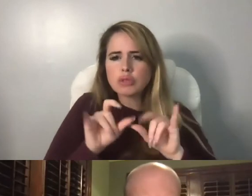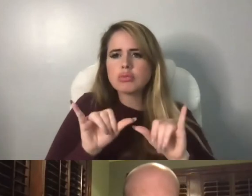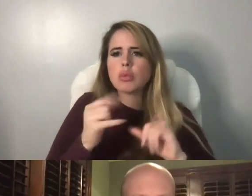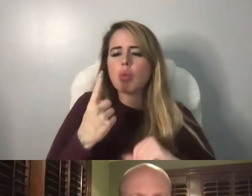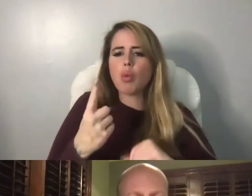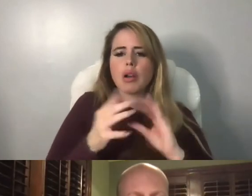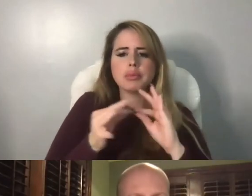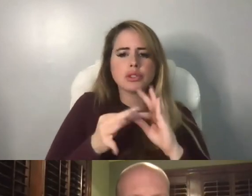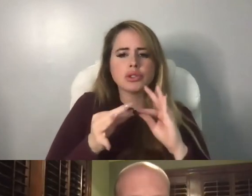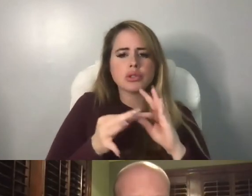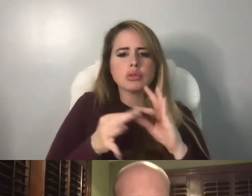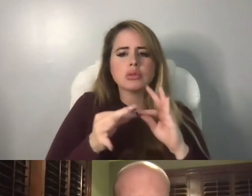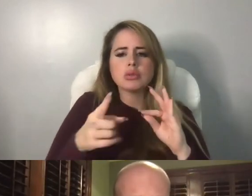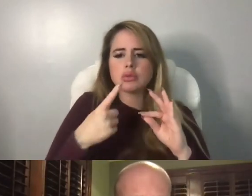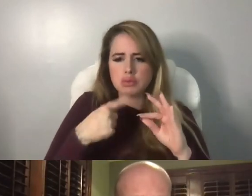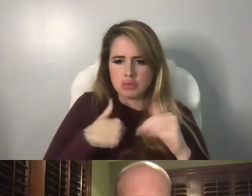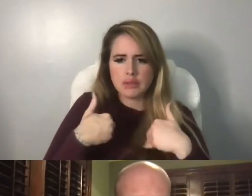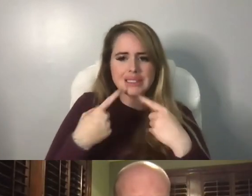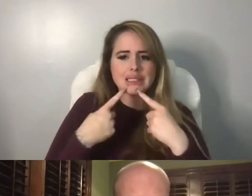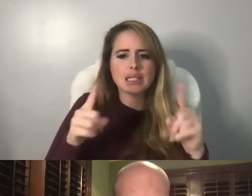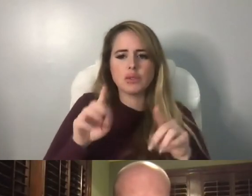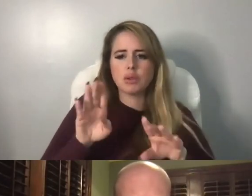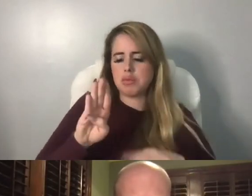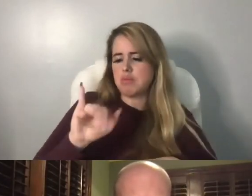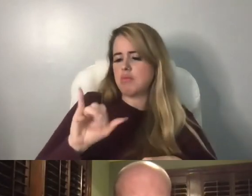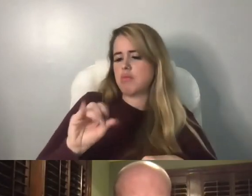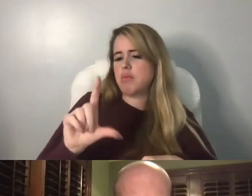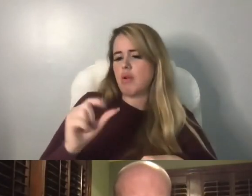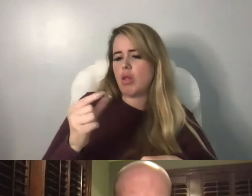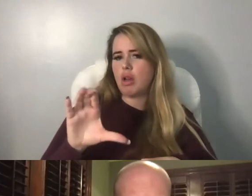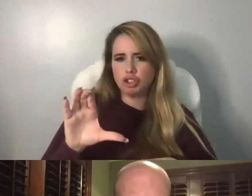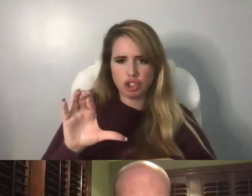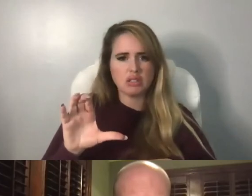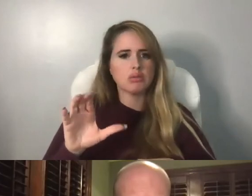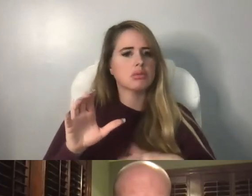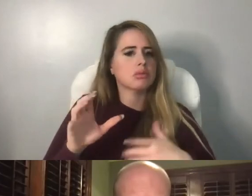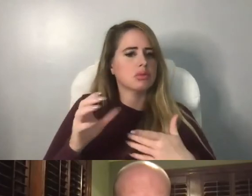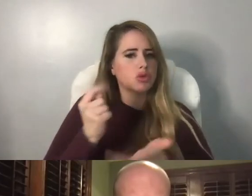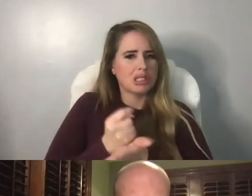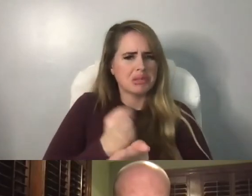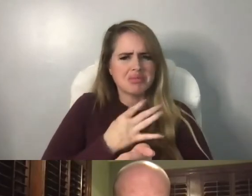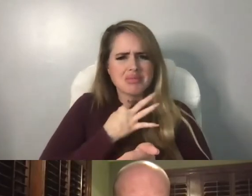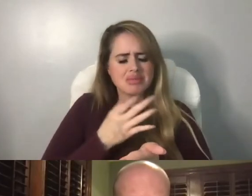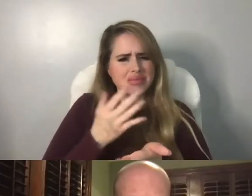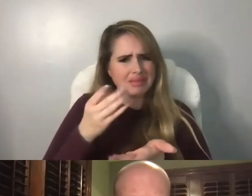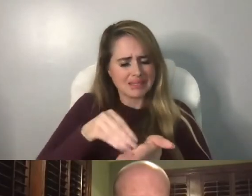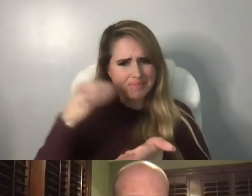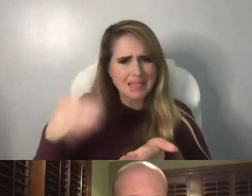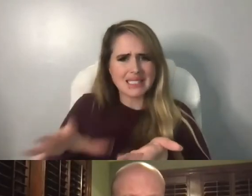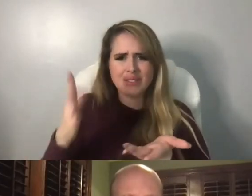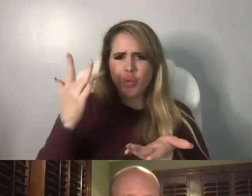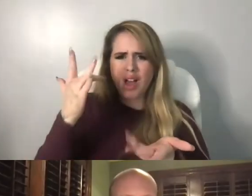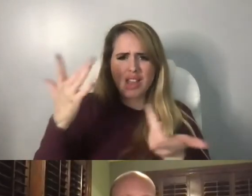is, I've had successful biologic treatment, but it was very expensive. Why are biologic treatments not covered by